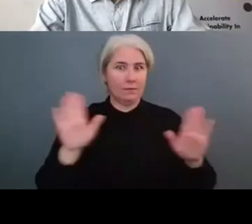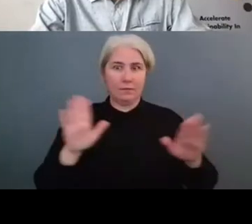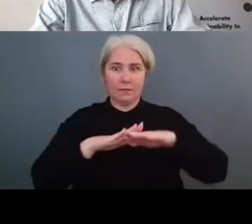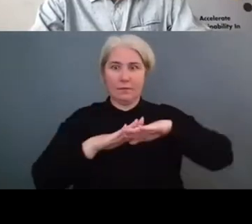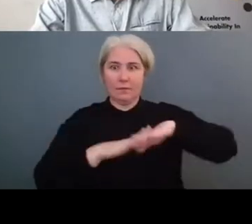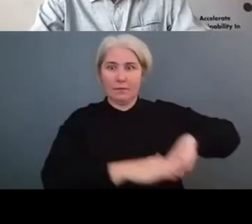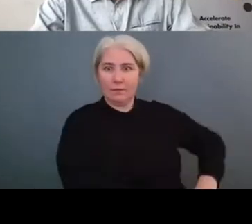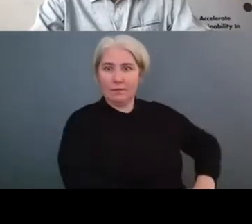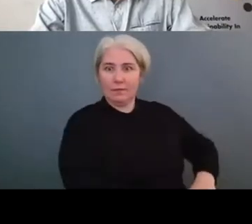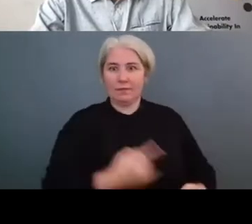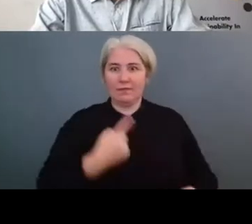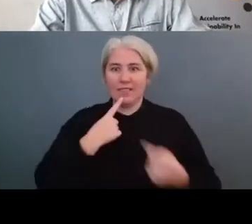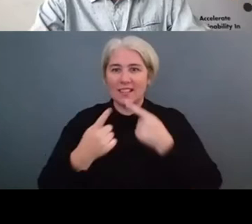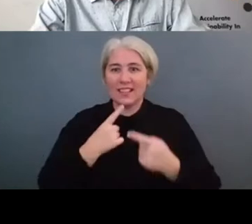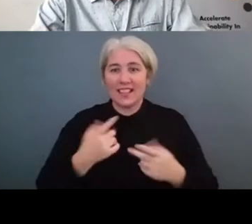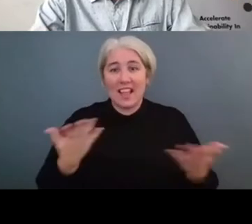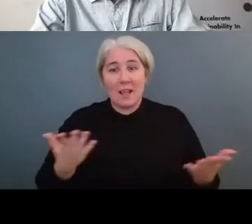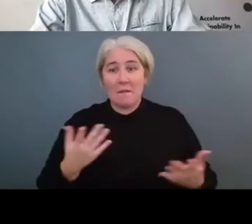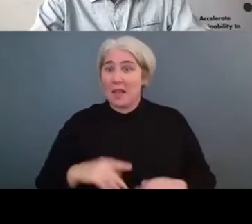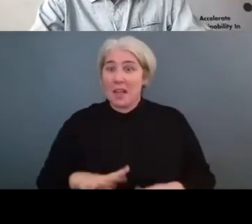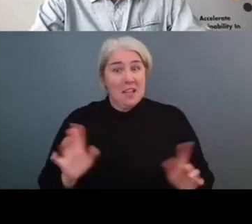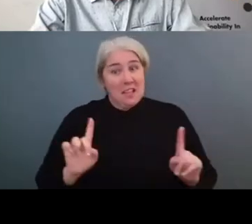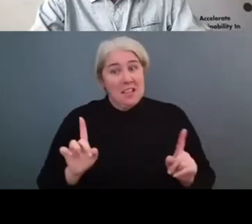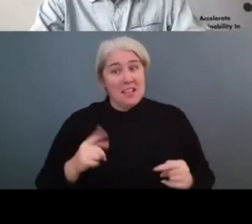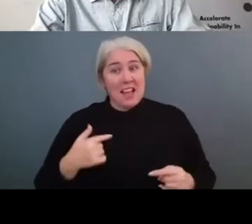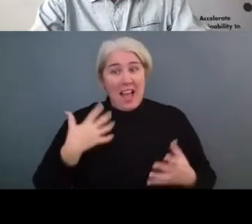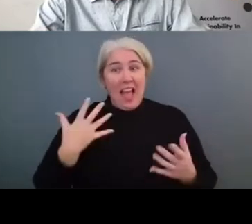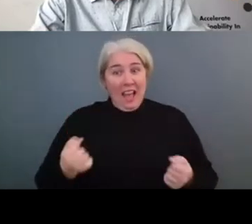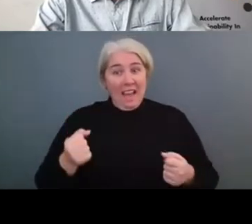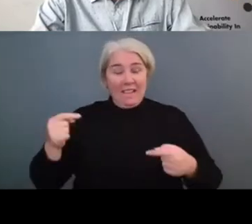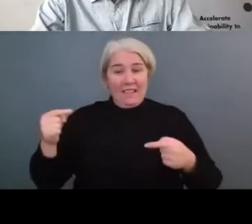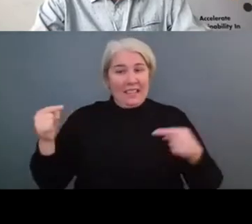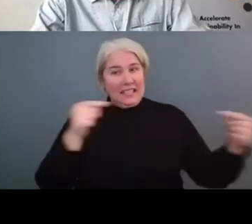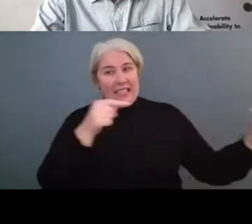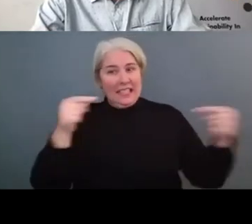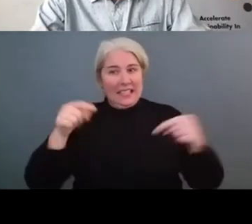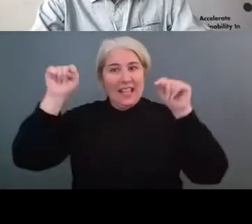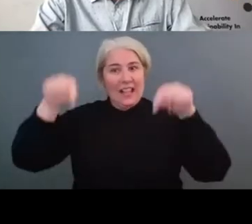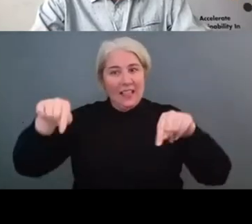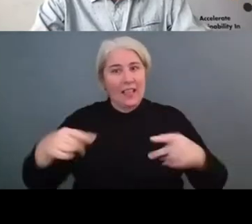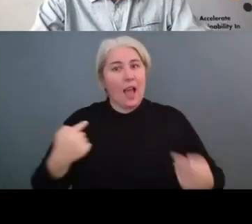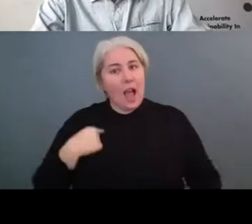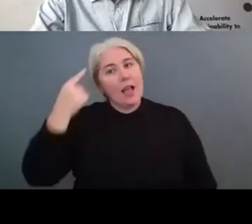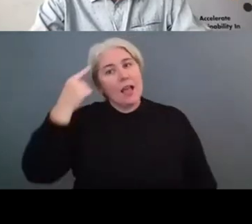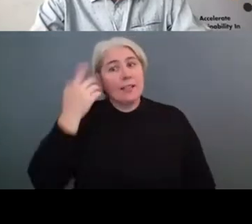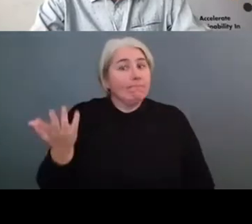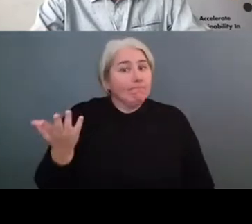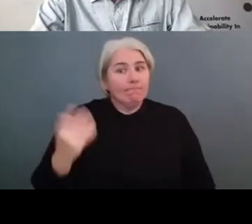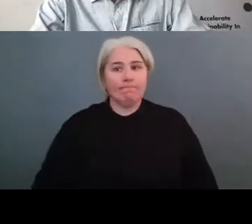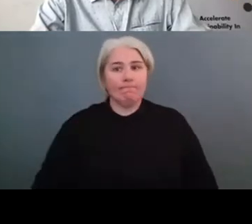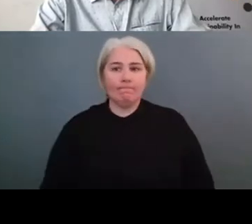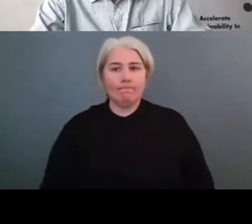the grassroots kind of grassroots awareness raises in that way, I think